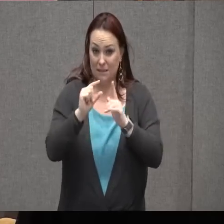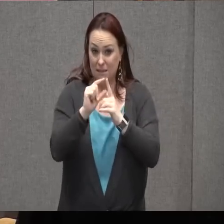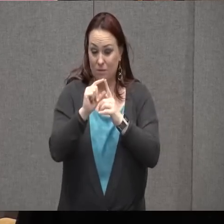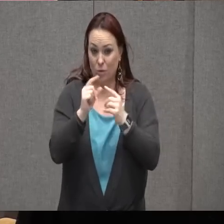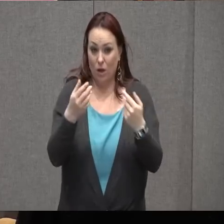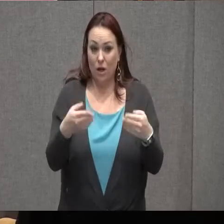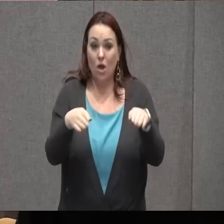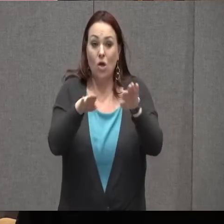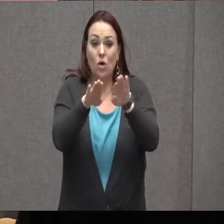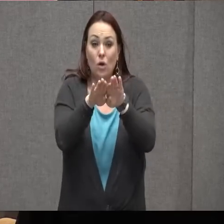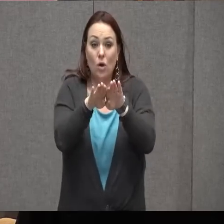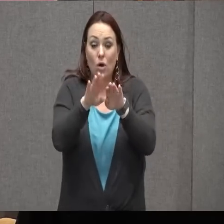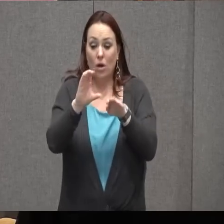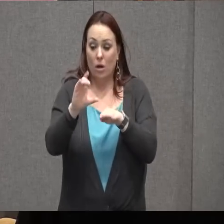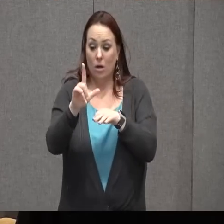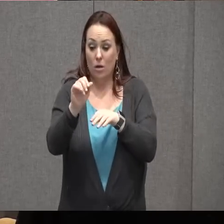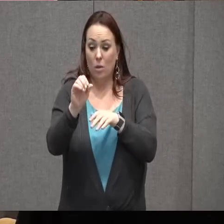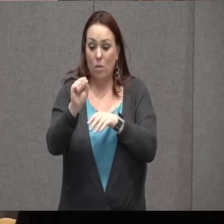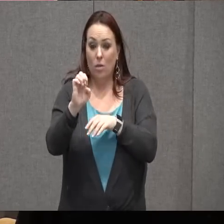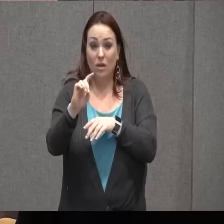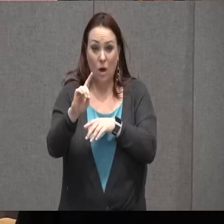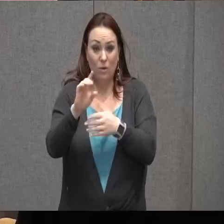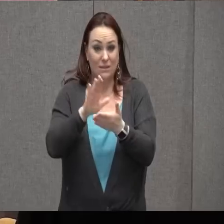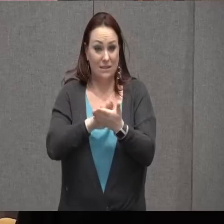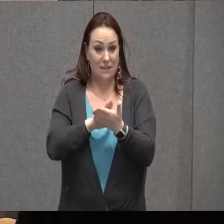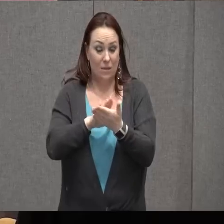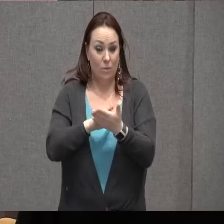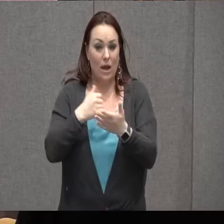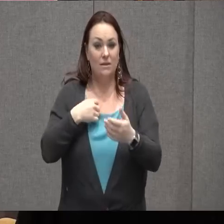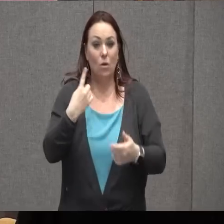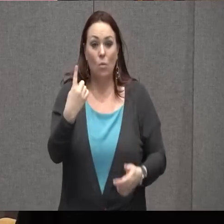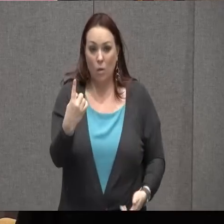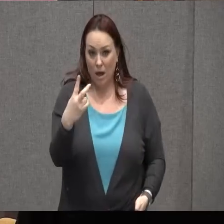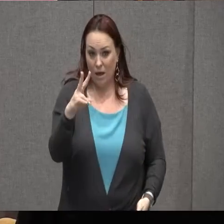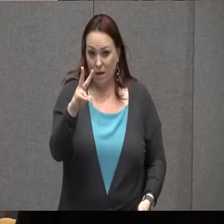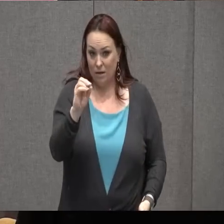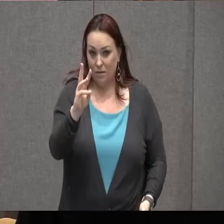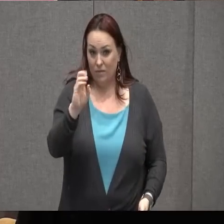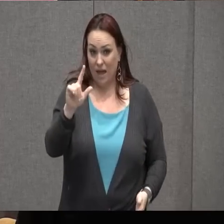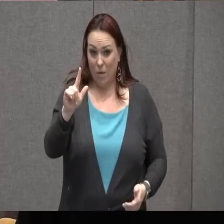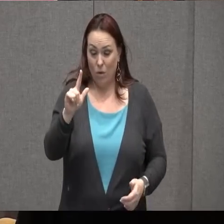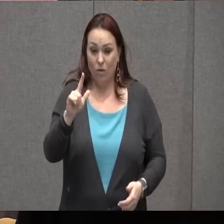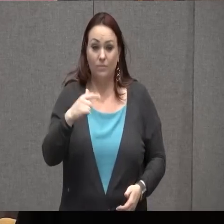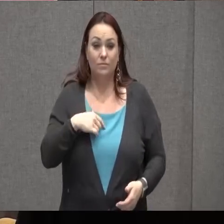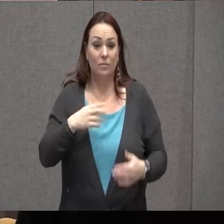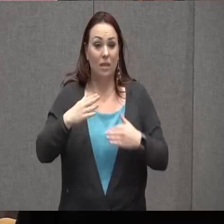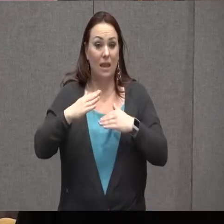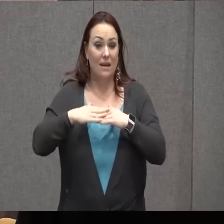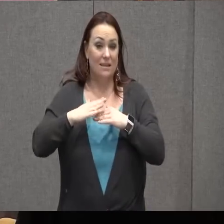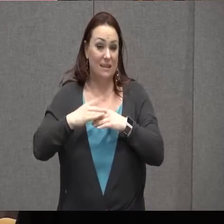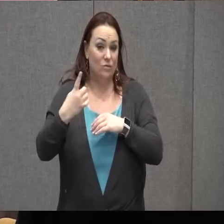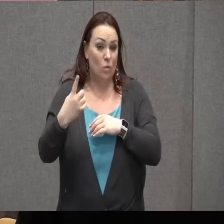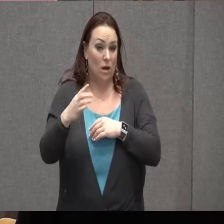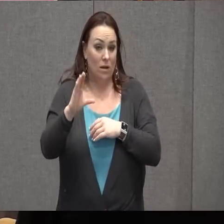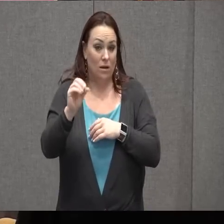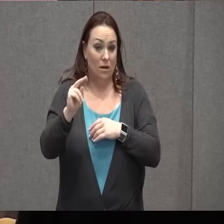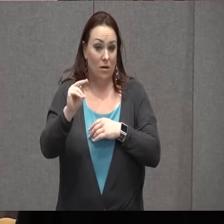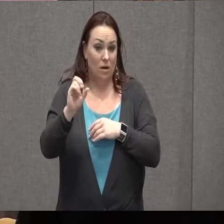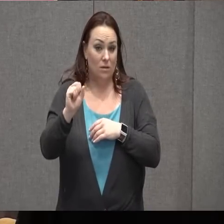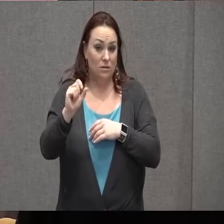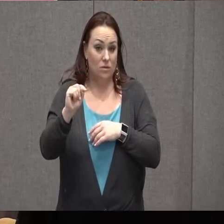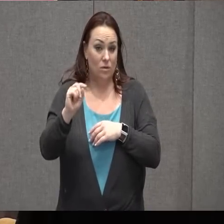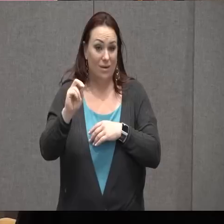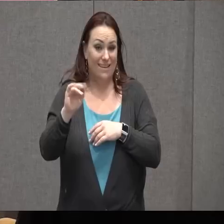A closed syllable word is it has one vowel, and it's followed by at least one consonant.